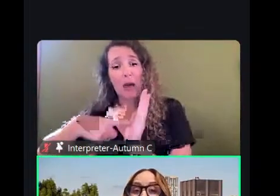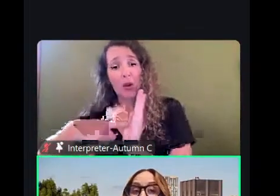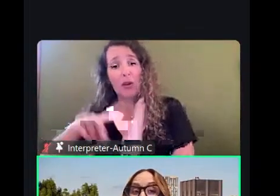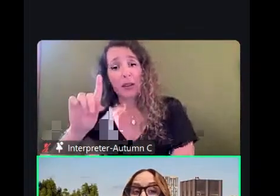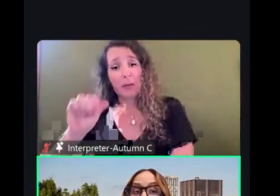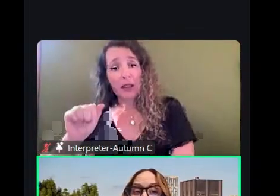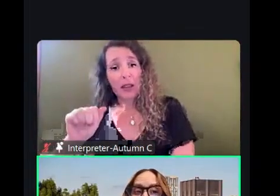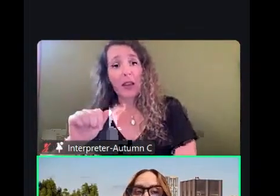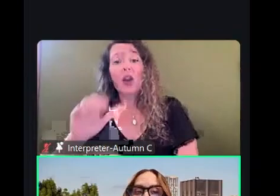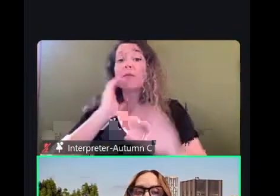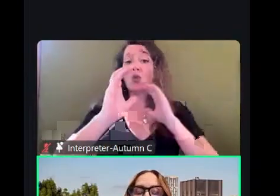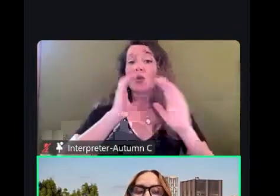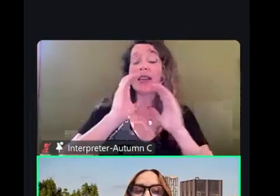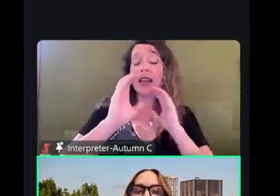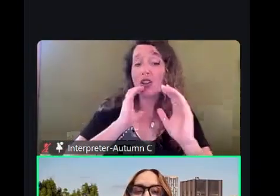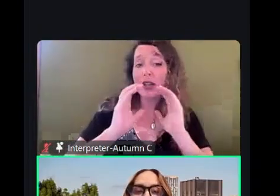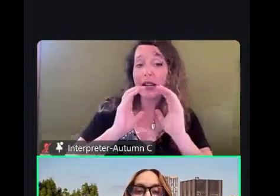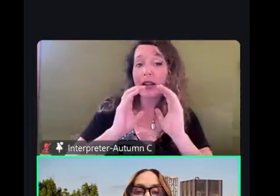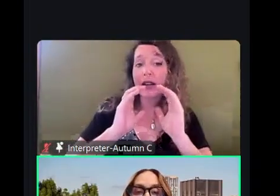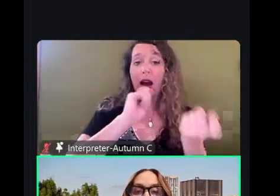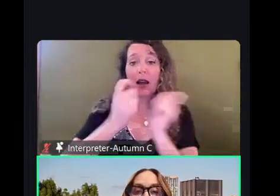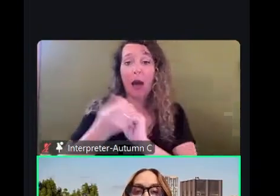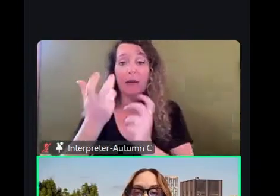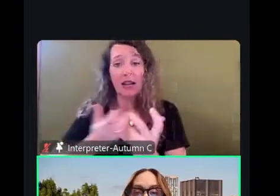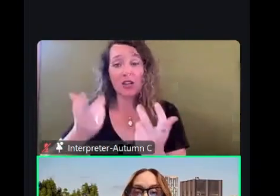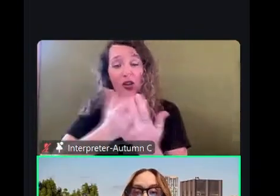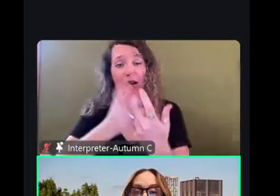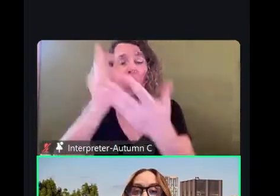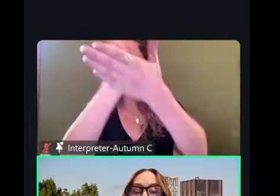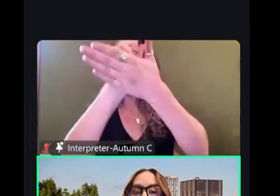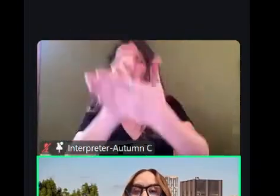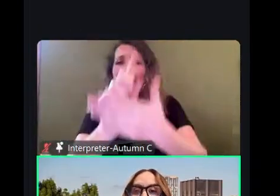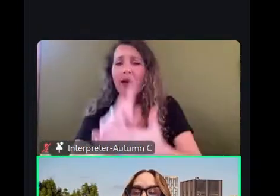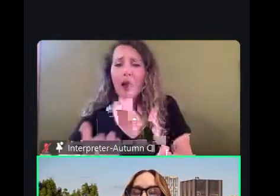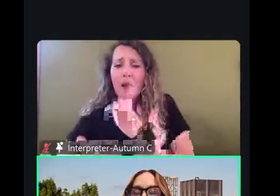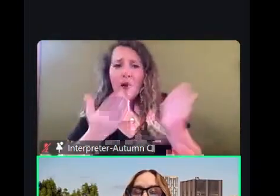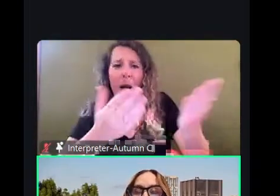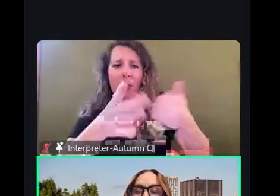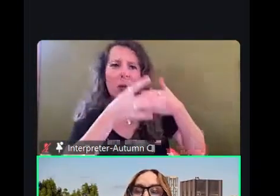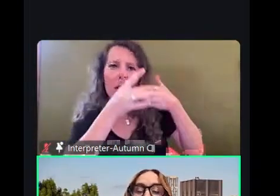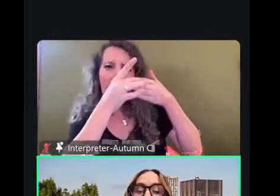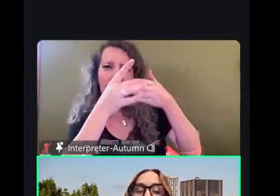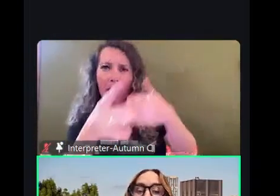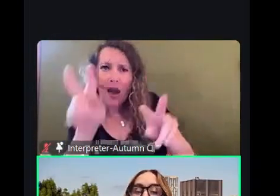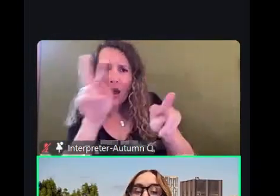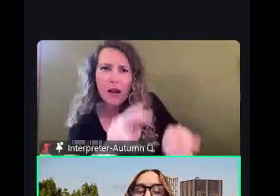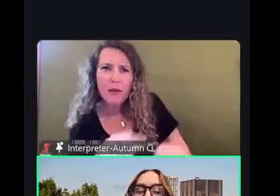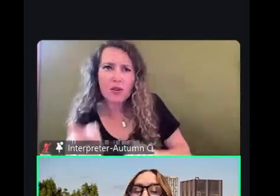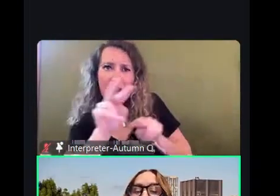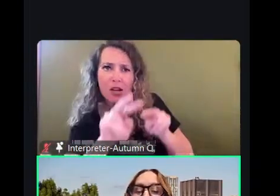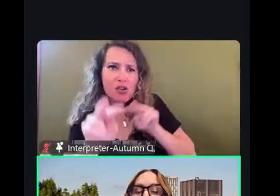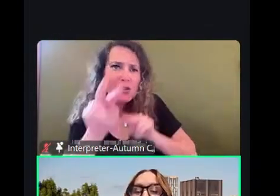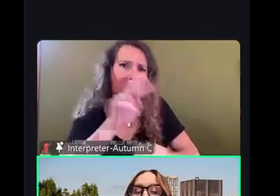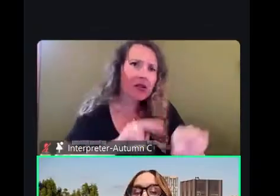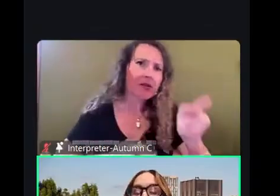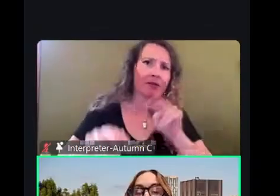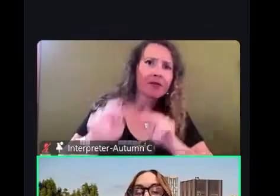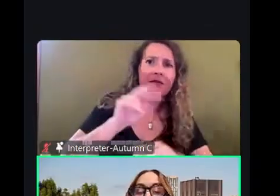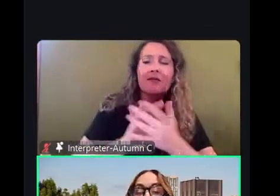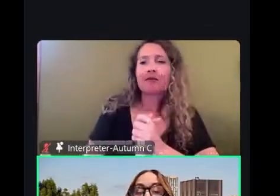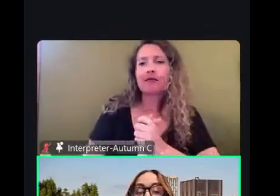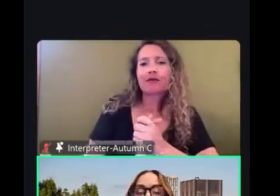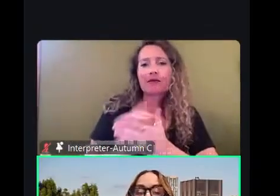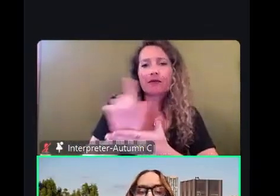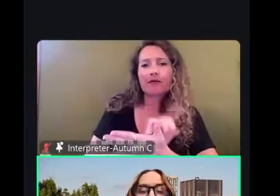communication, and accommodations. And then we set them up with weekly prompts to guide observations. So the workshop comes together on